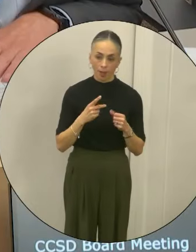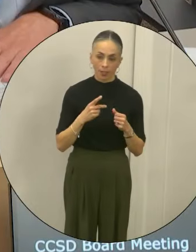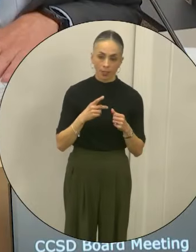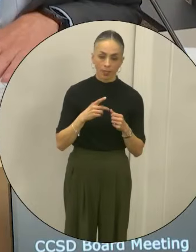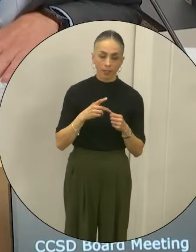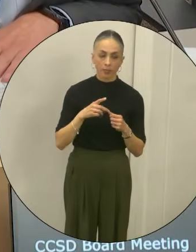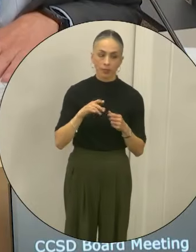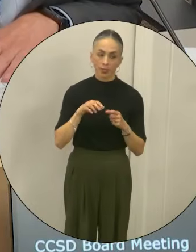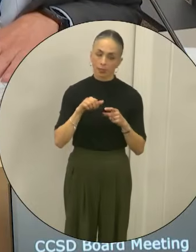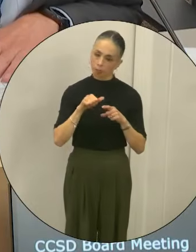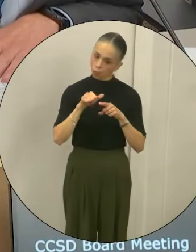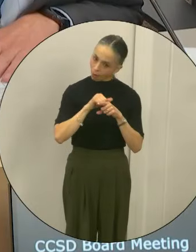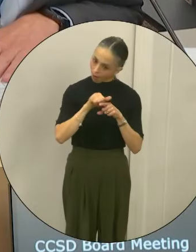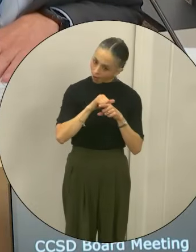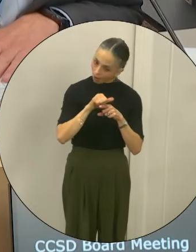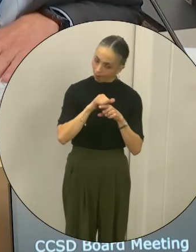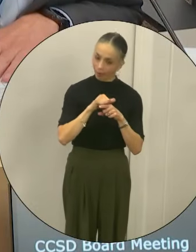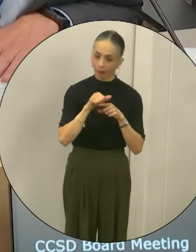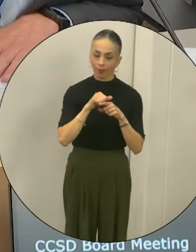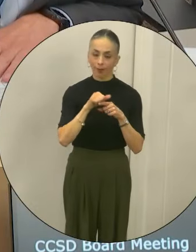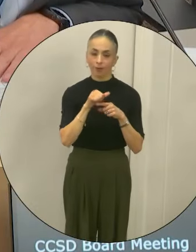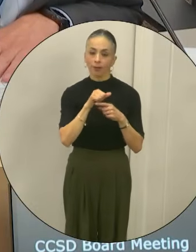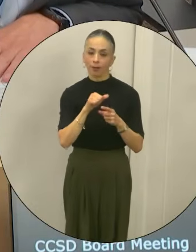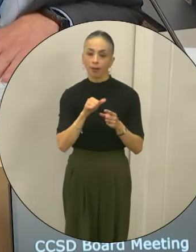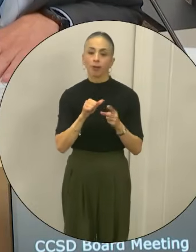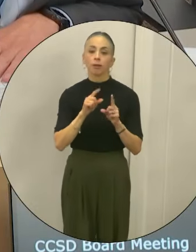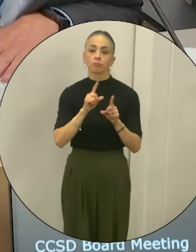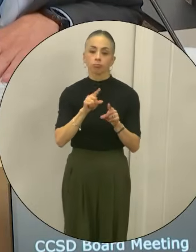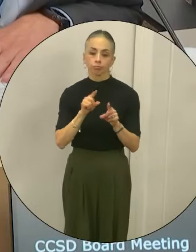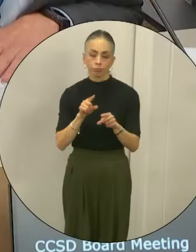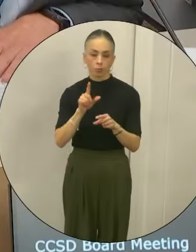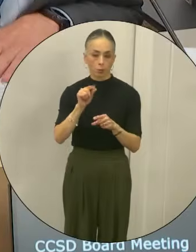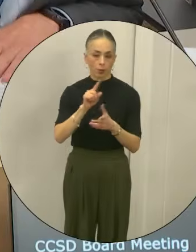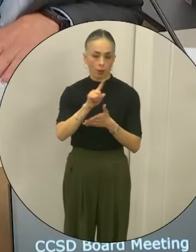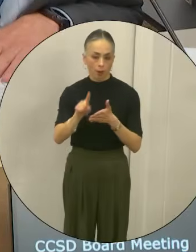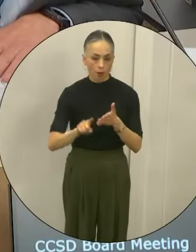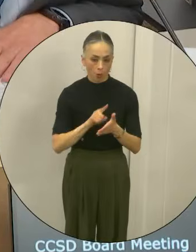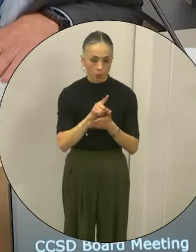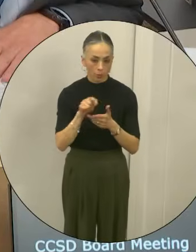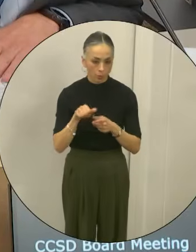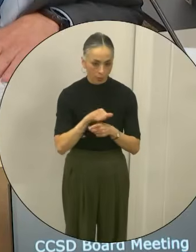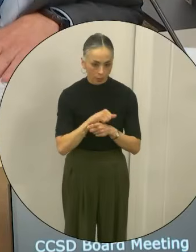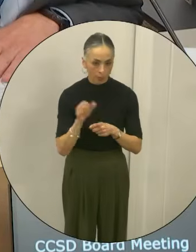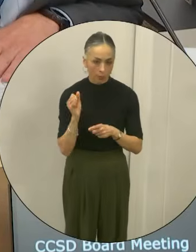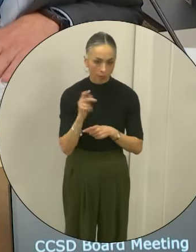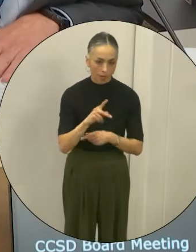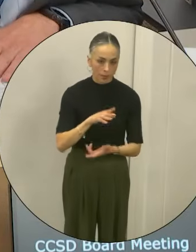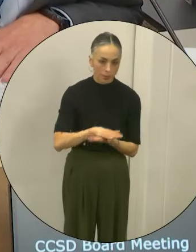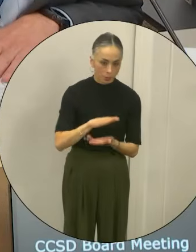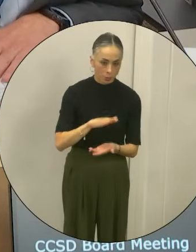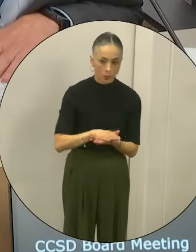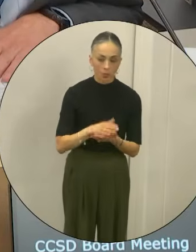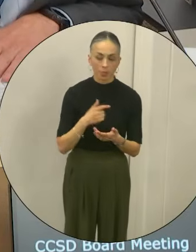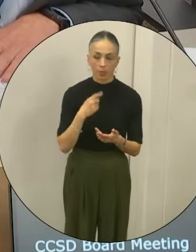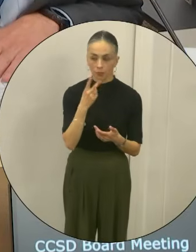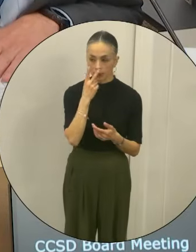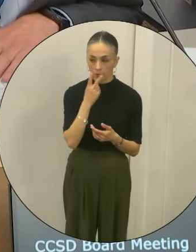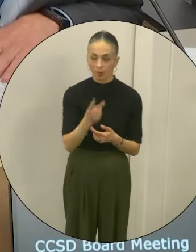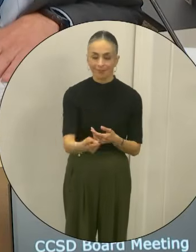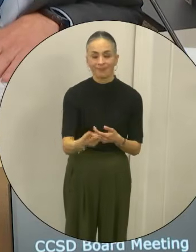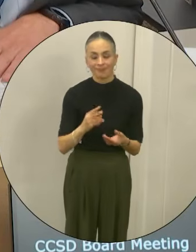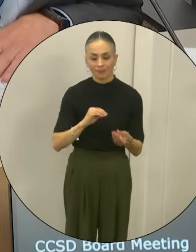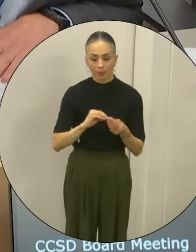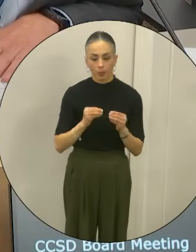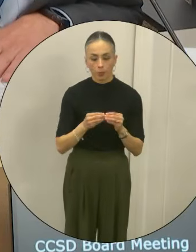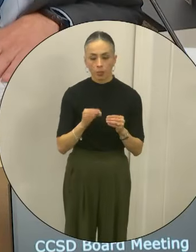model and attend another 20 hours of training so that they did that and went back to the schools. And then we saw the